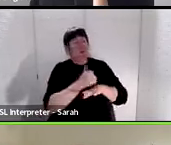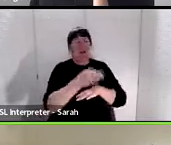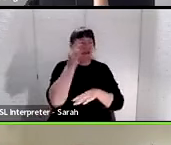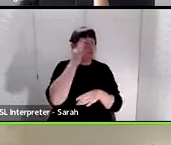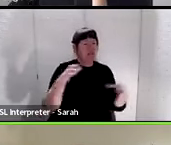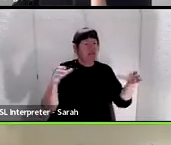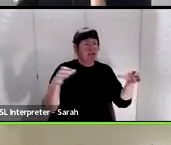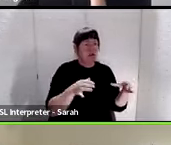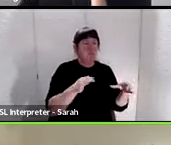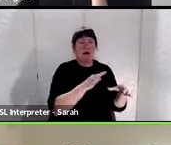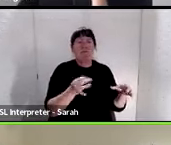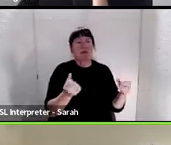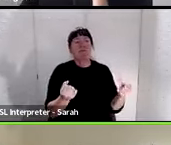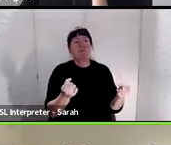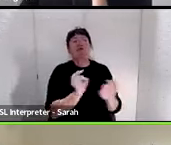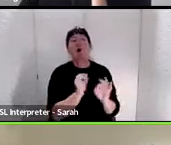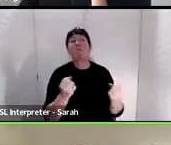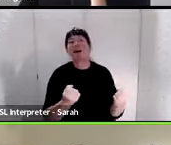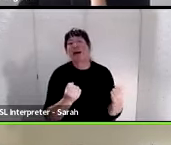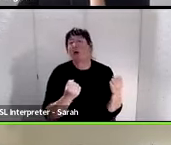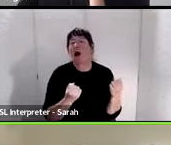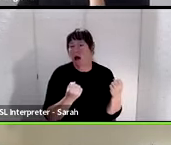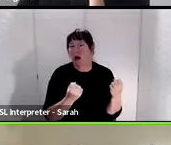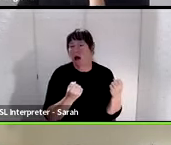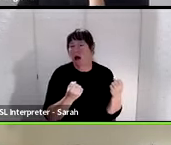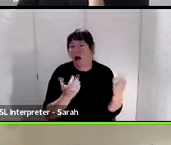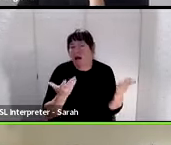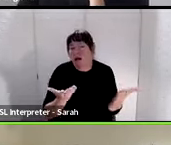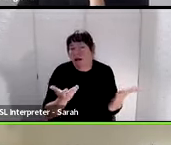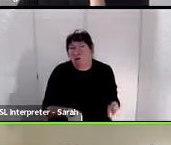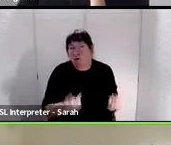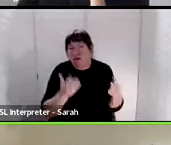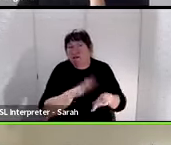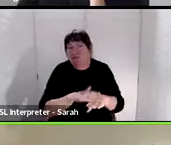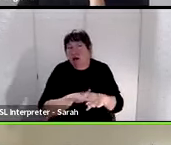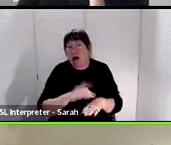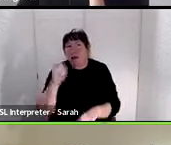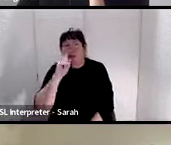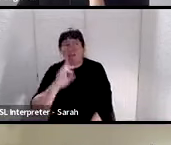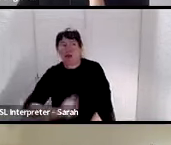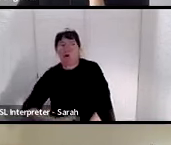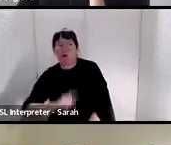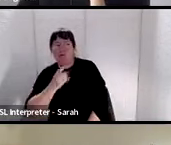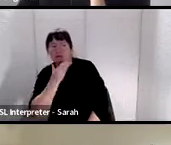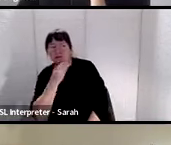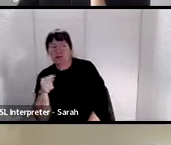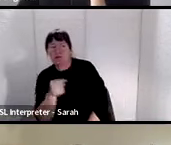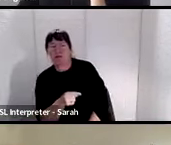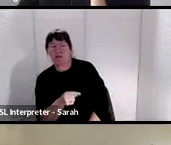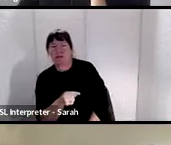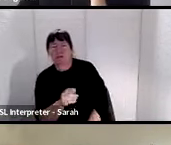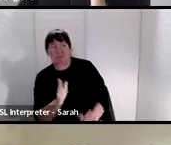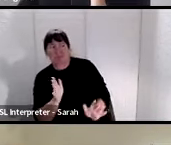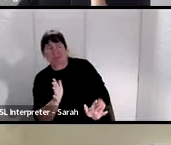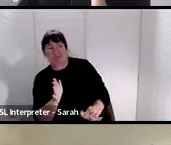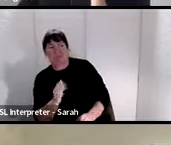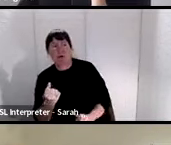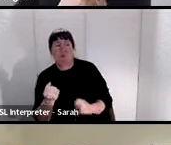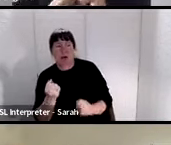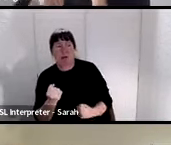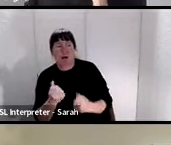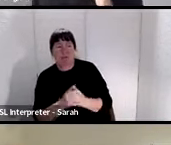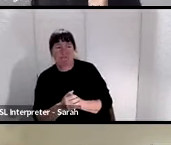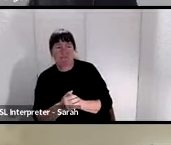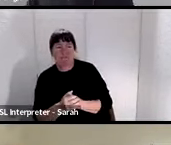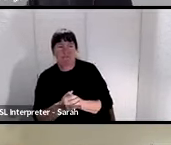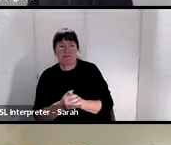people confidence enough to use the system, and we're all wasting our time. Thank you, Sacha. That's probably a good note to